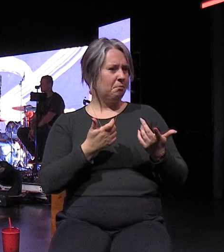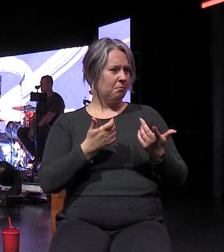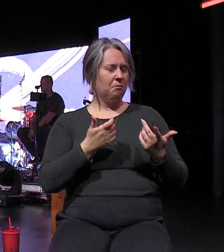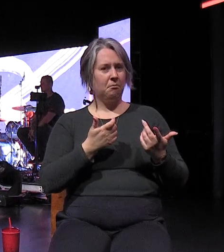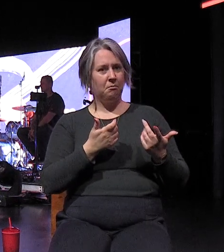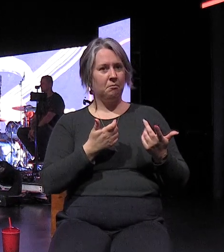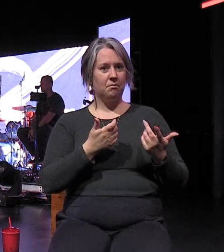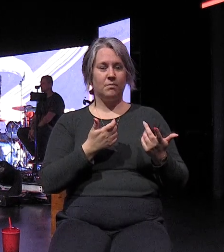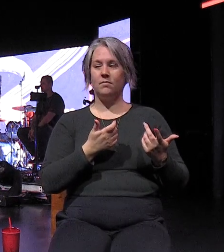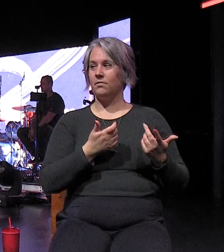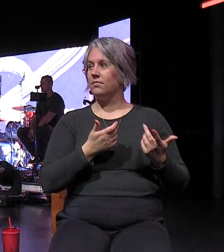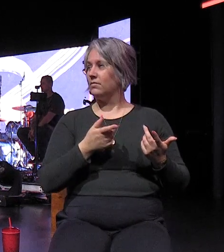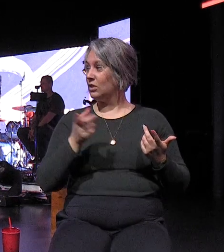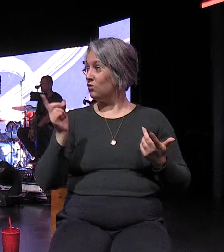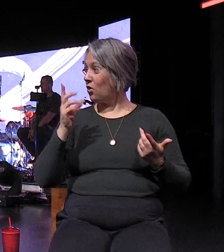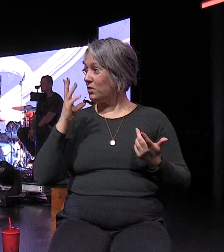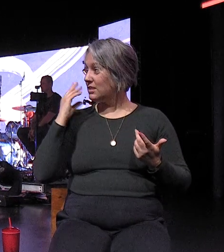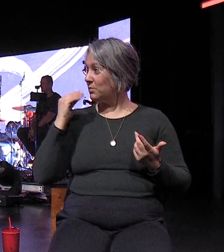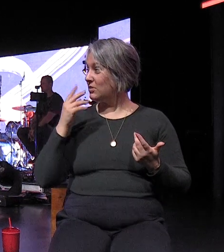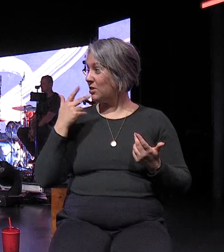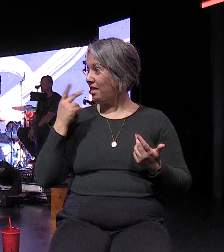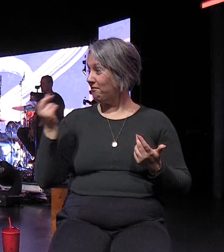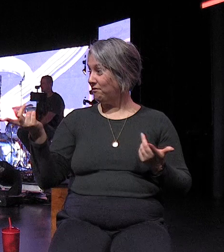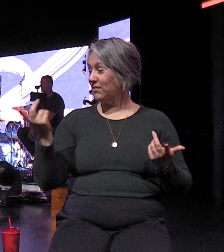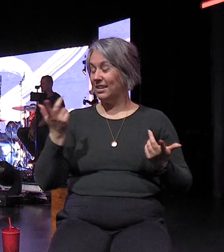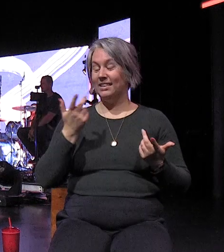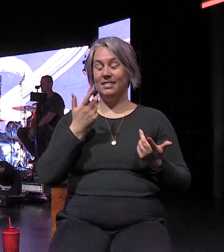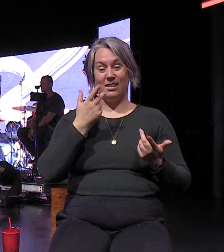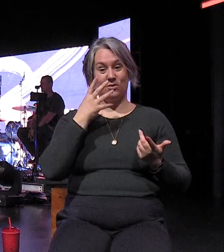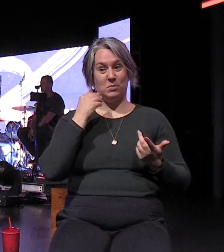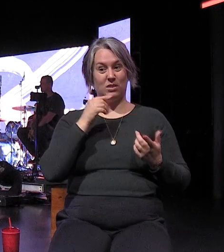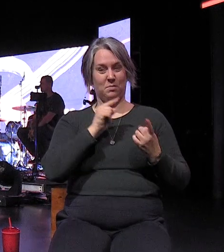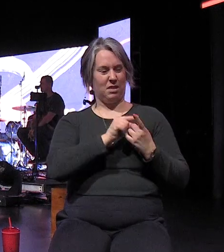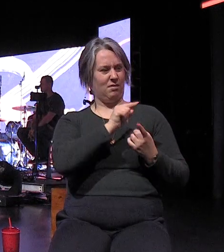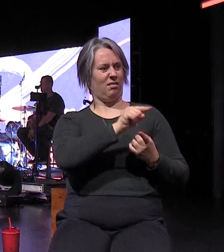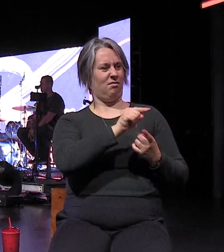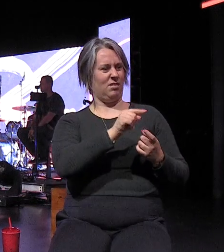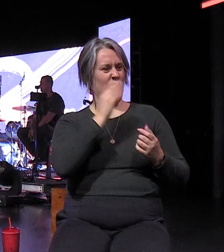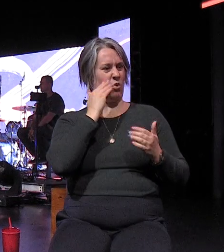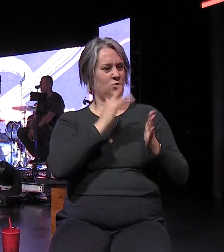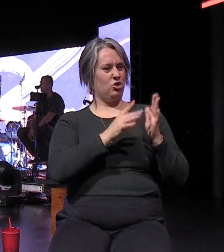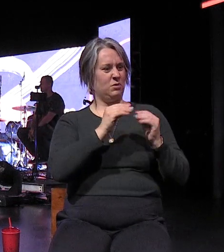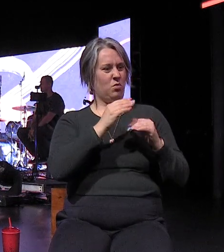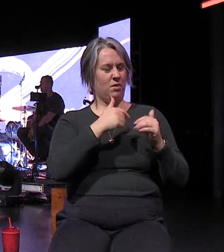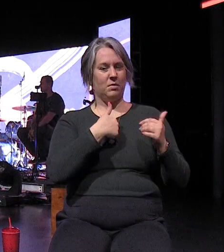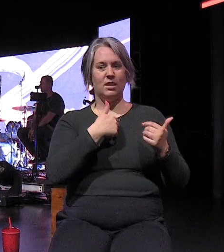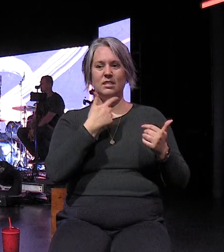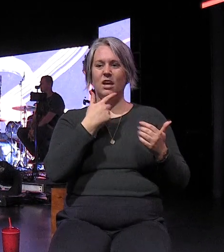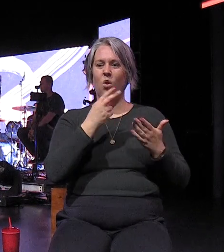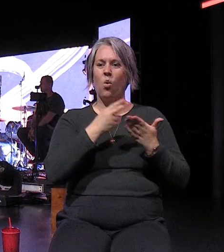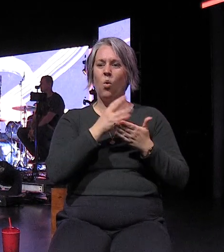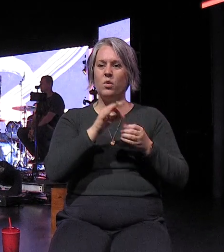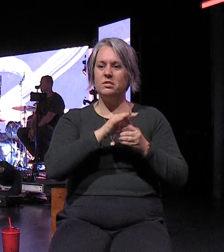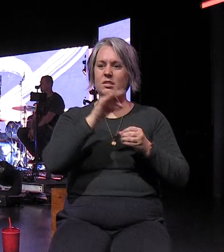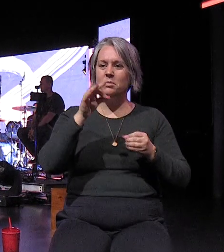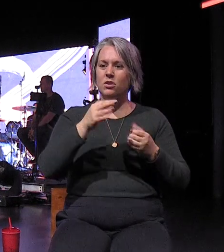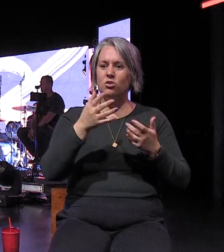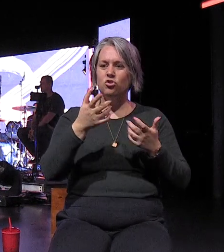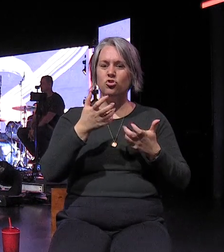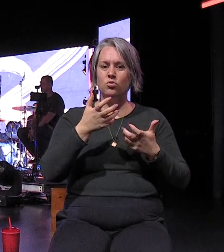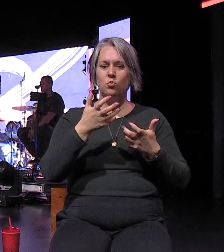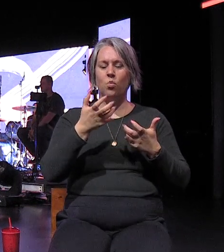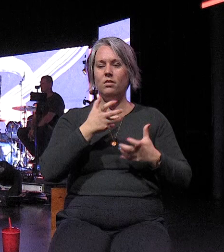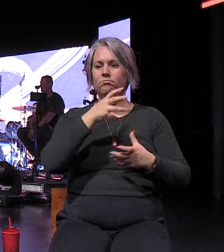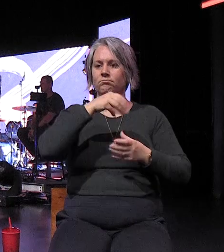down there laughing. You've experienced that too. And they began to tell us about like how the Holy Spirit wanted to be a more active part of our life, how he